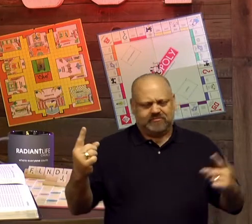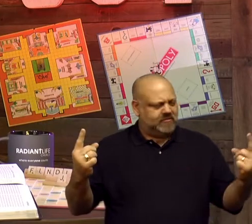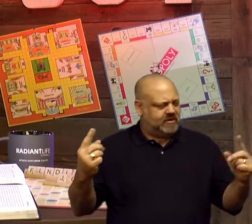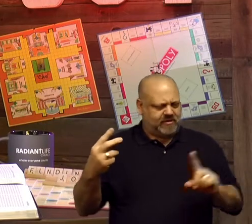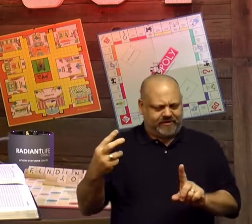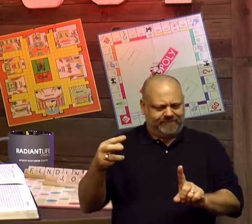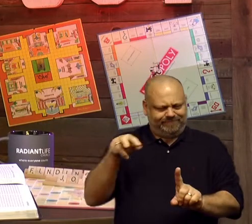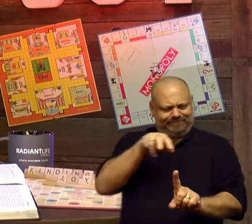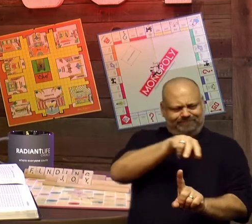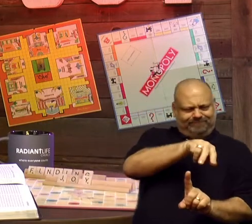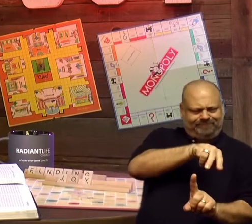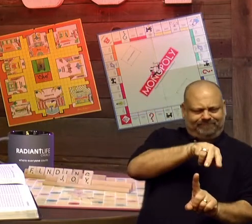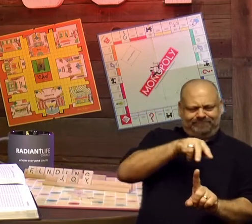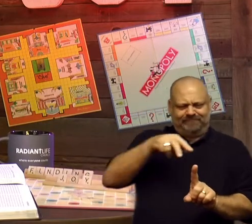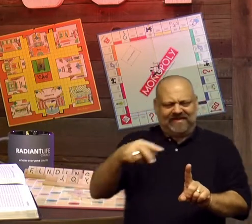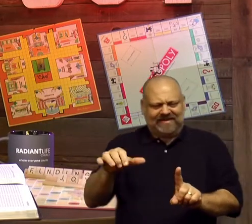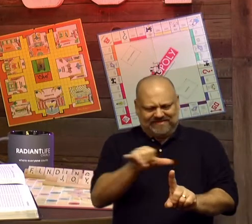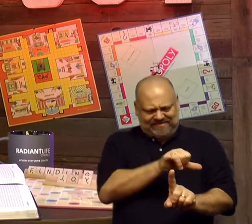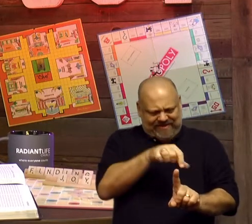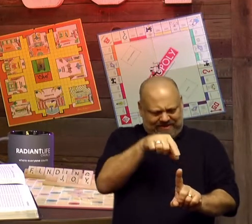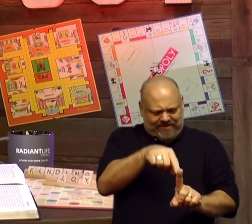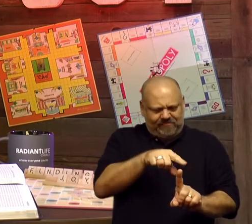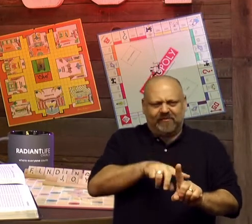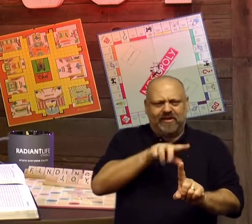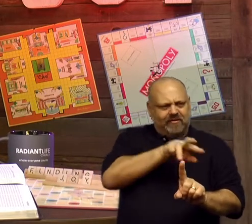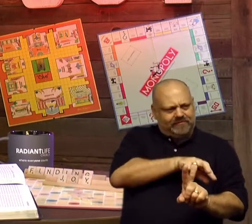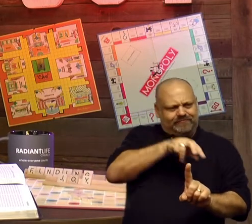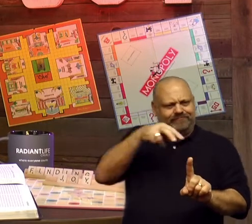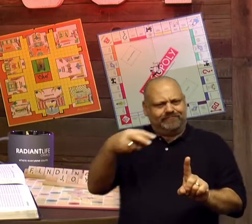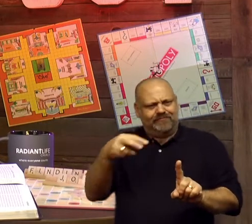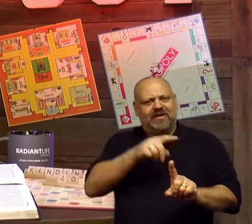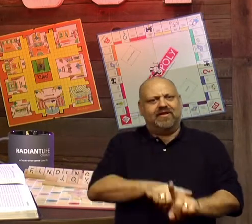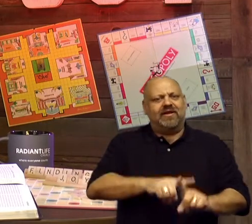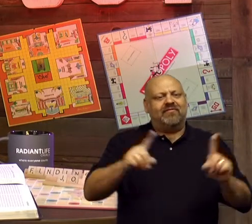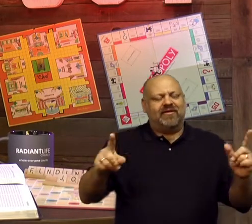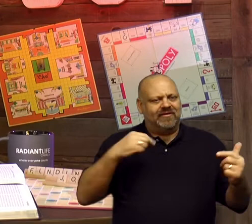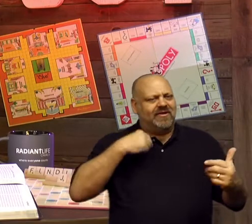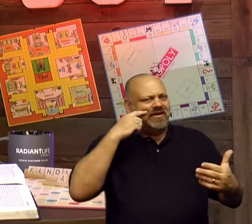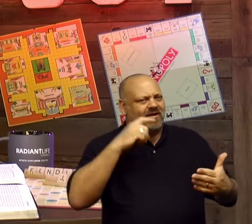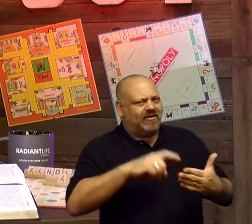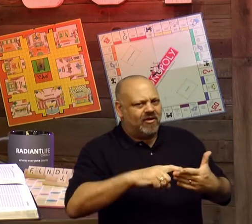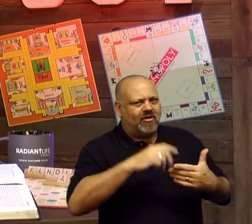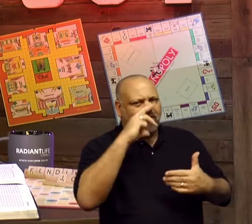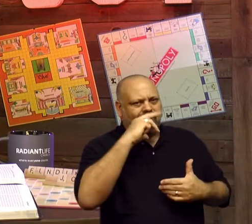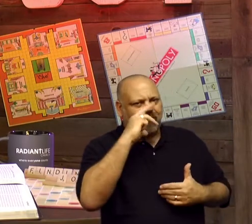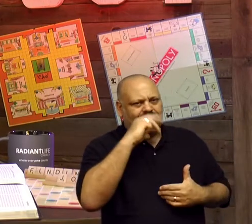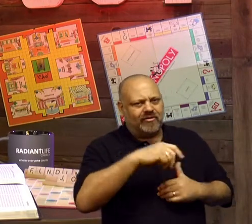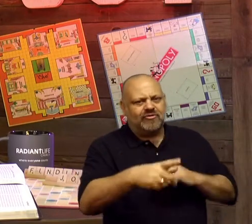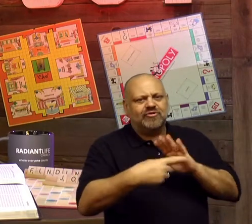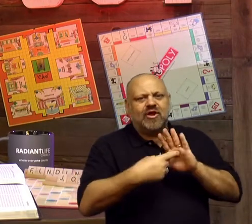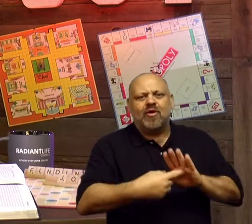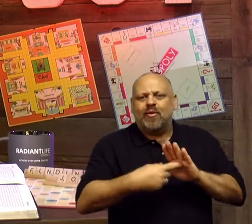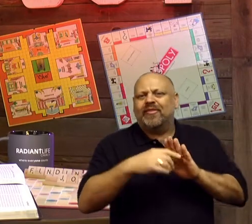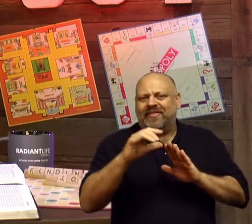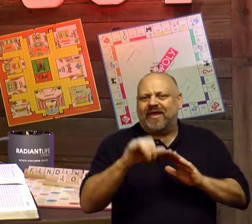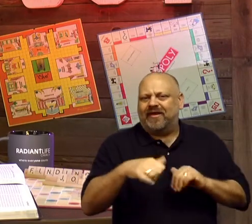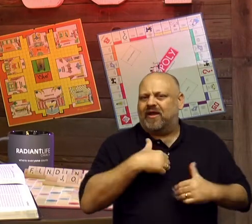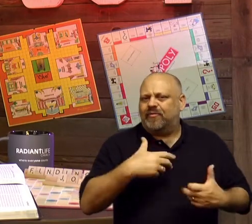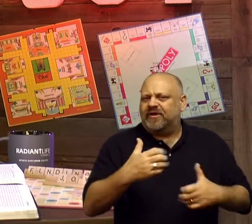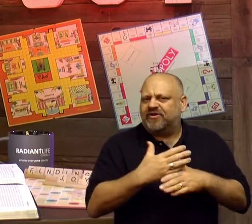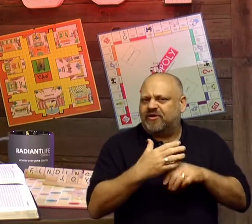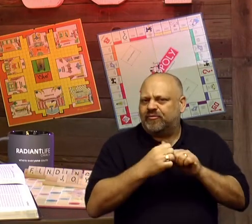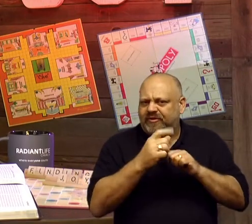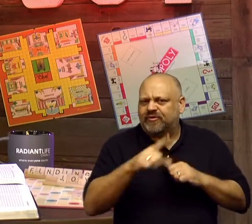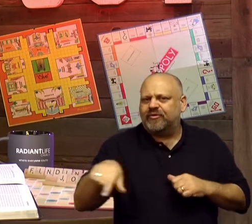have very different perspectives? I came across a couple cartoons that illustrate just that. I want